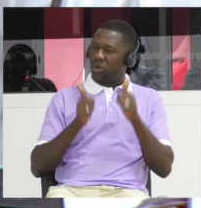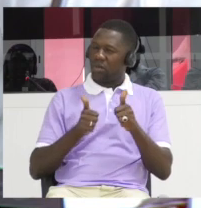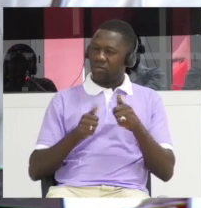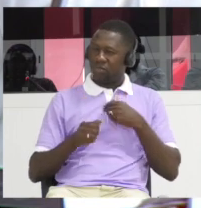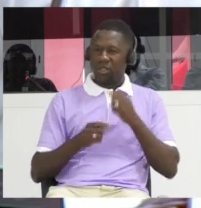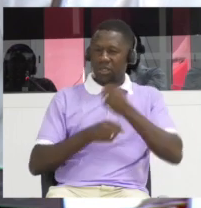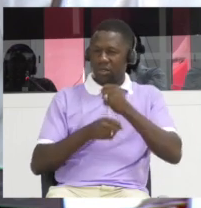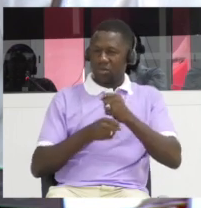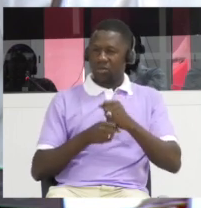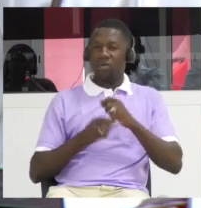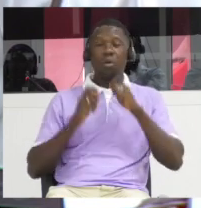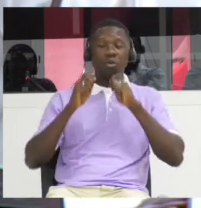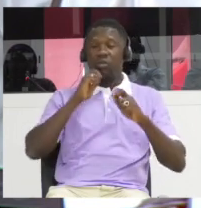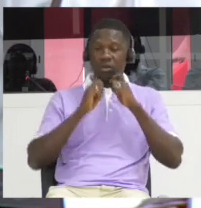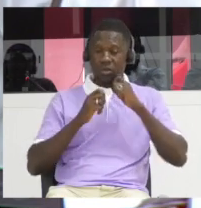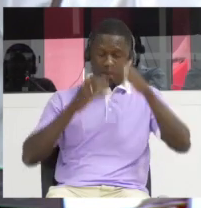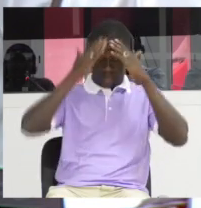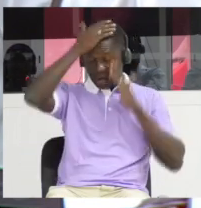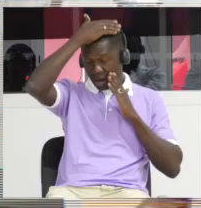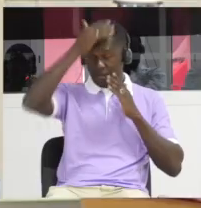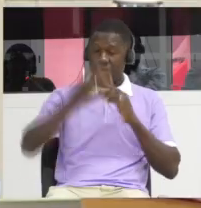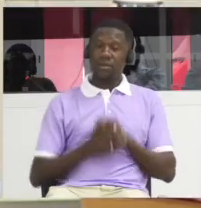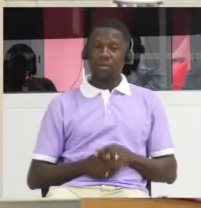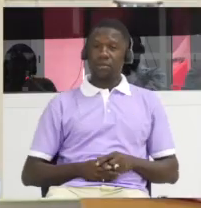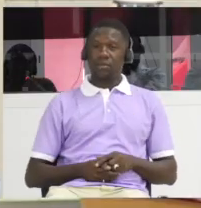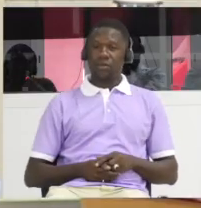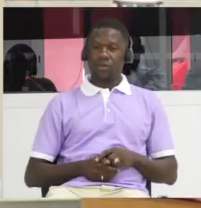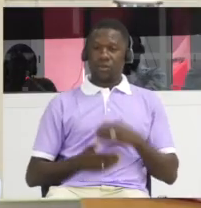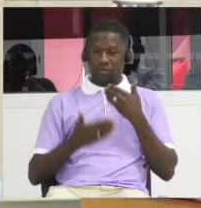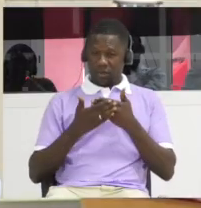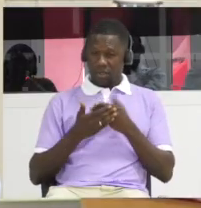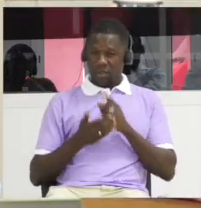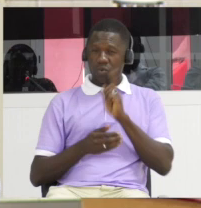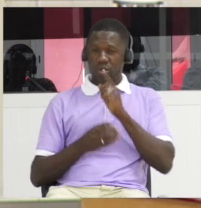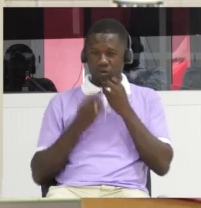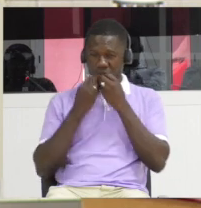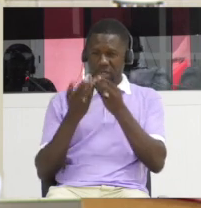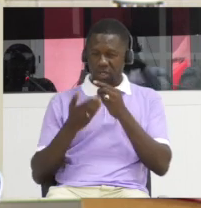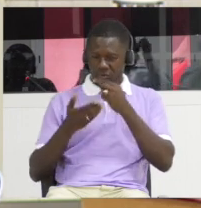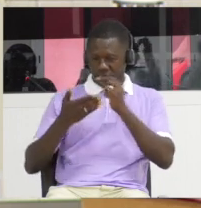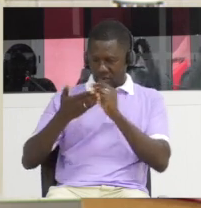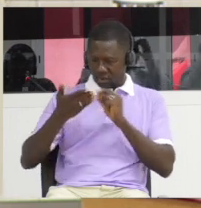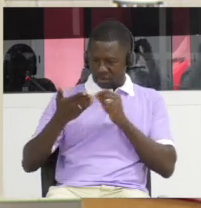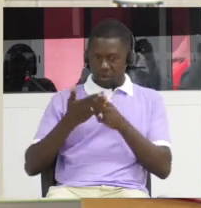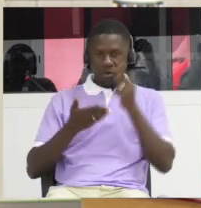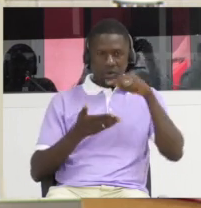a professional army. Unquote. That's what you said in your statement, correct? Yeah, that's